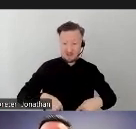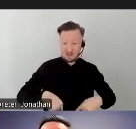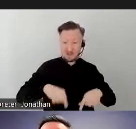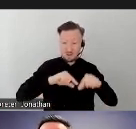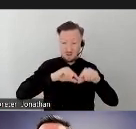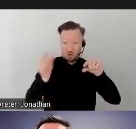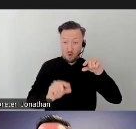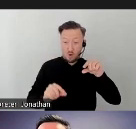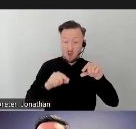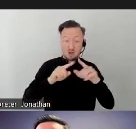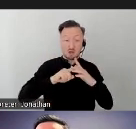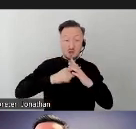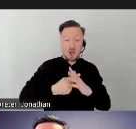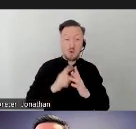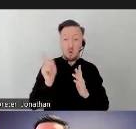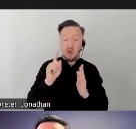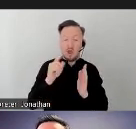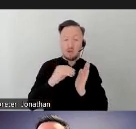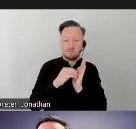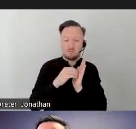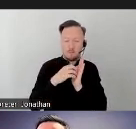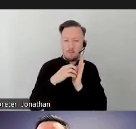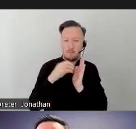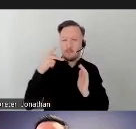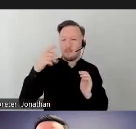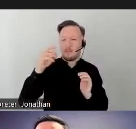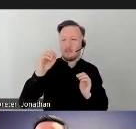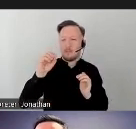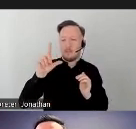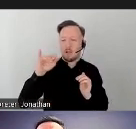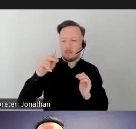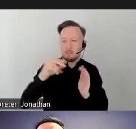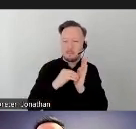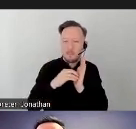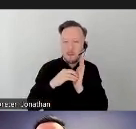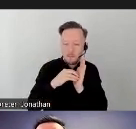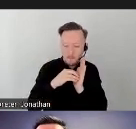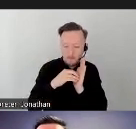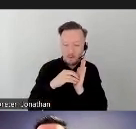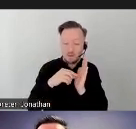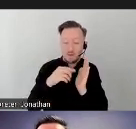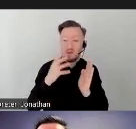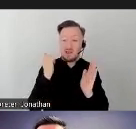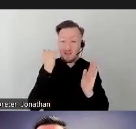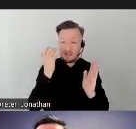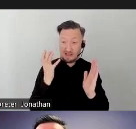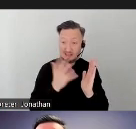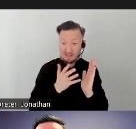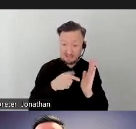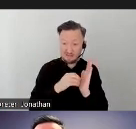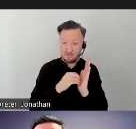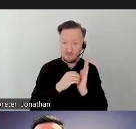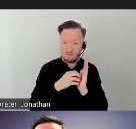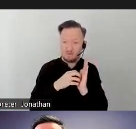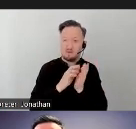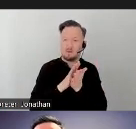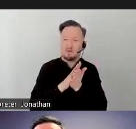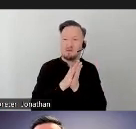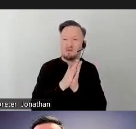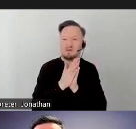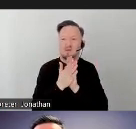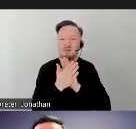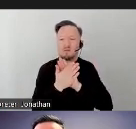benign growth in your colon that over time gains mutations in DNA and becomes more and